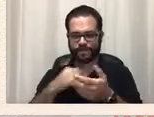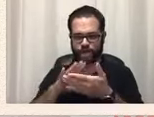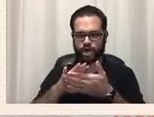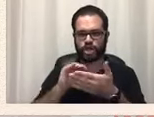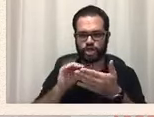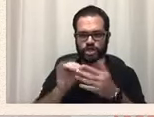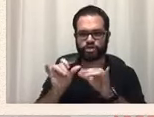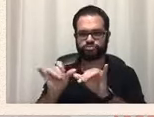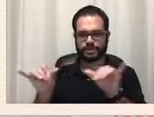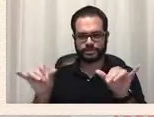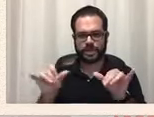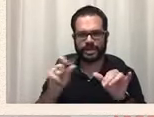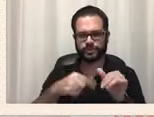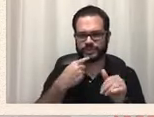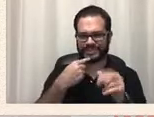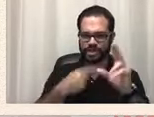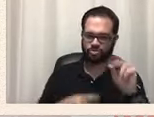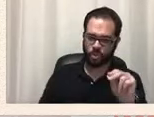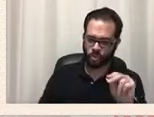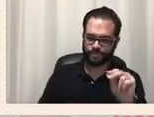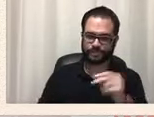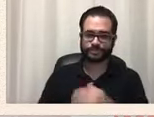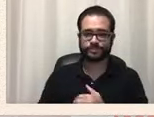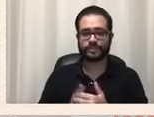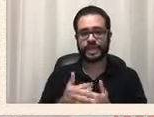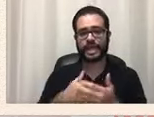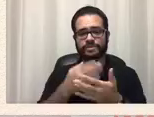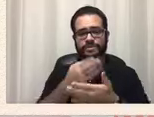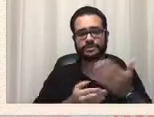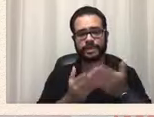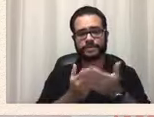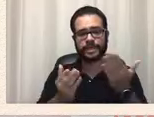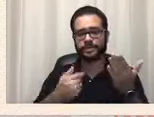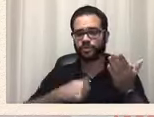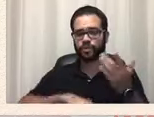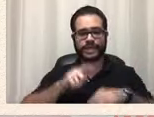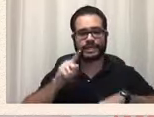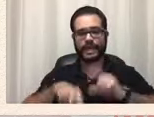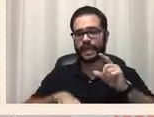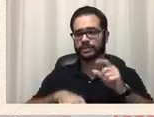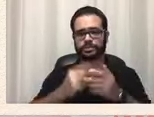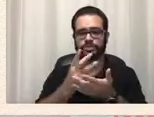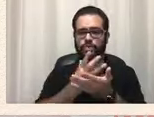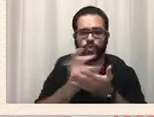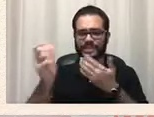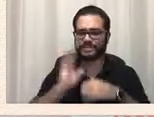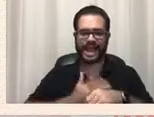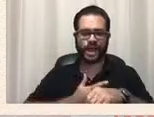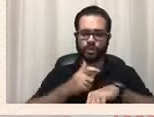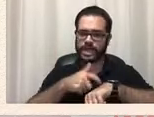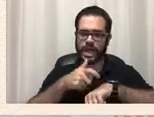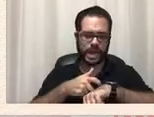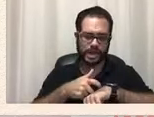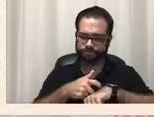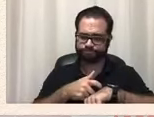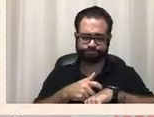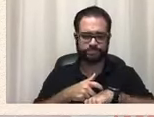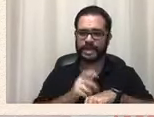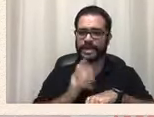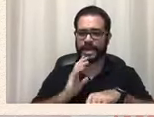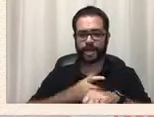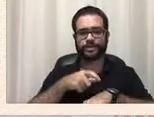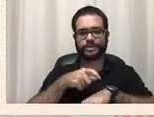There's some things that we can't afford to spend our time on. Our time needs to be a space for